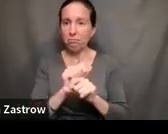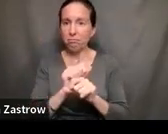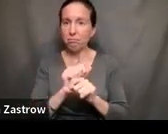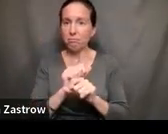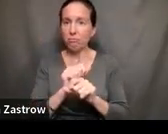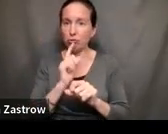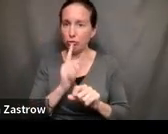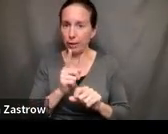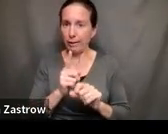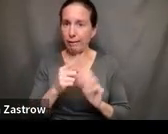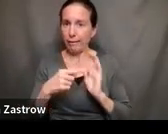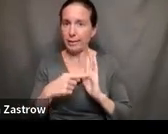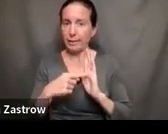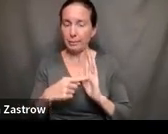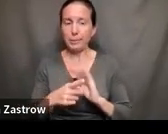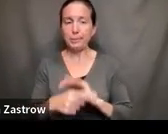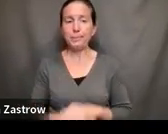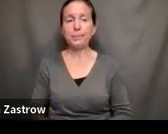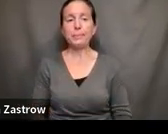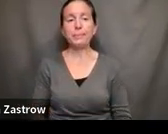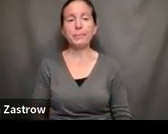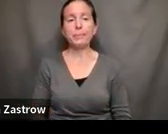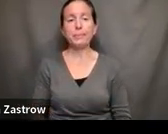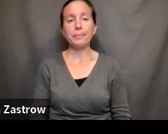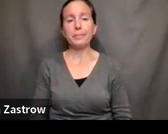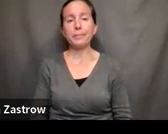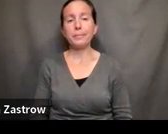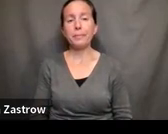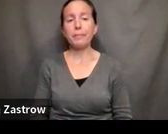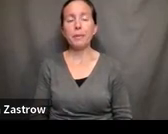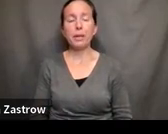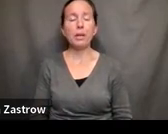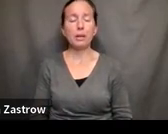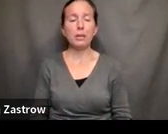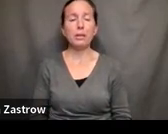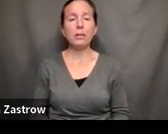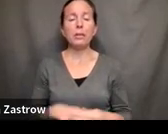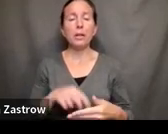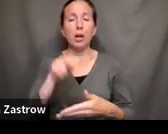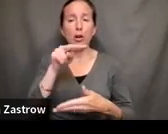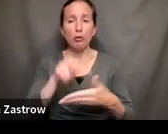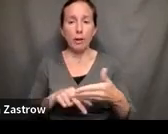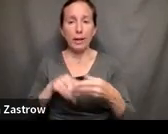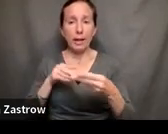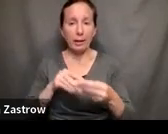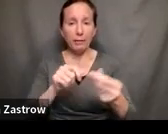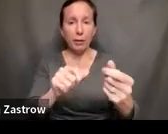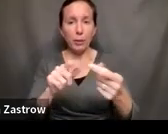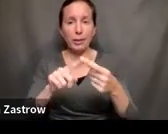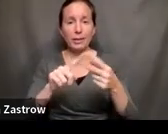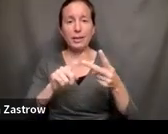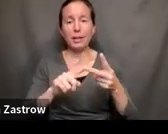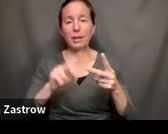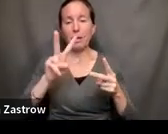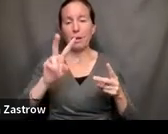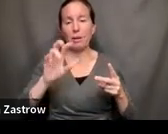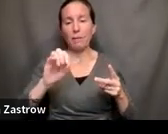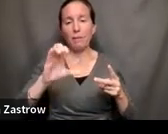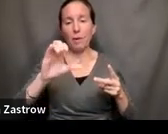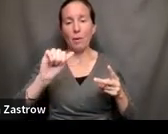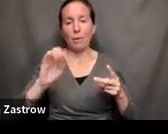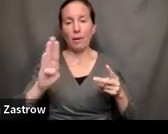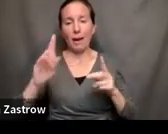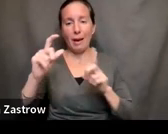So this is a student with gaps in reading fluency and vocabulary, right? And